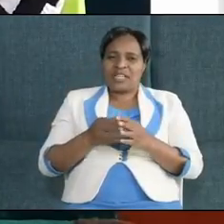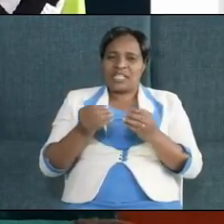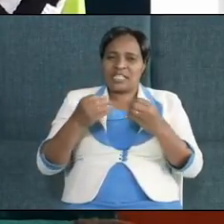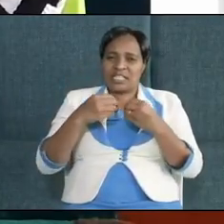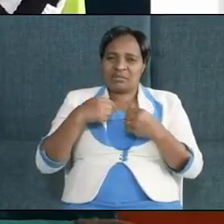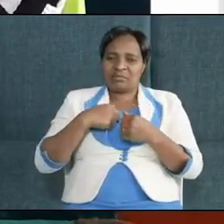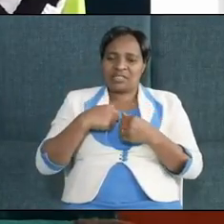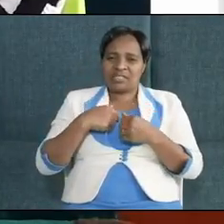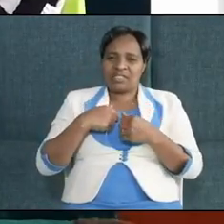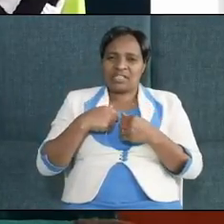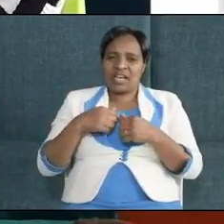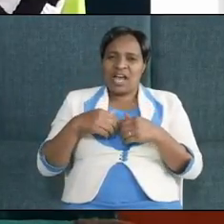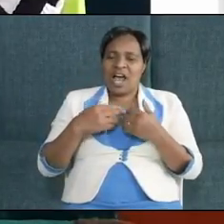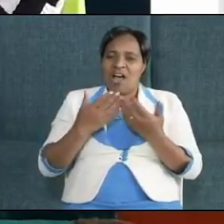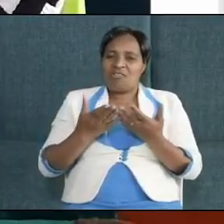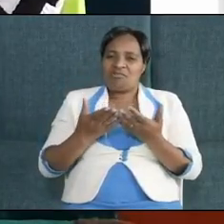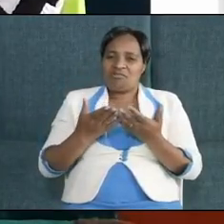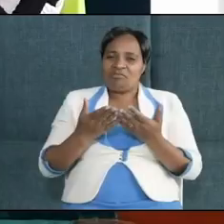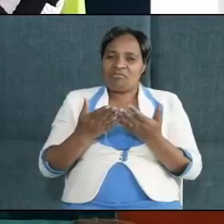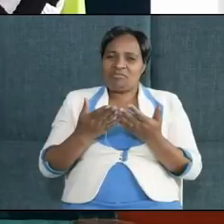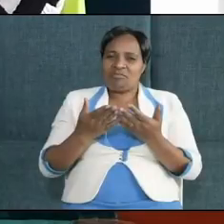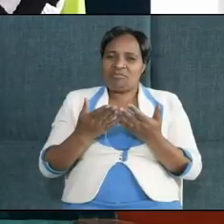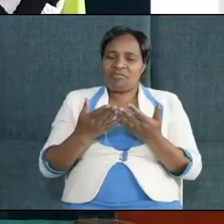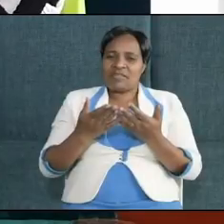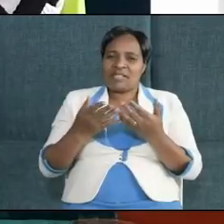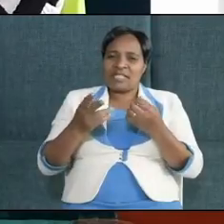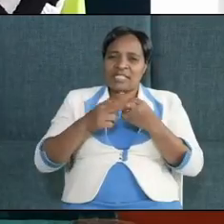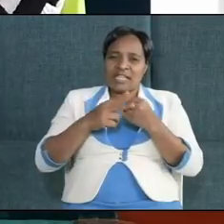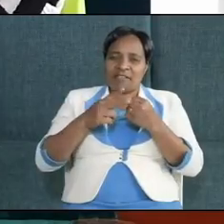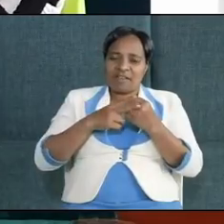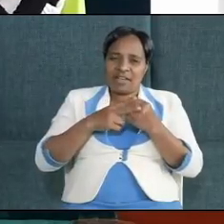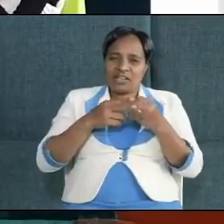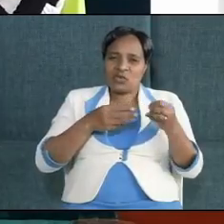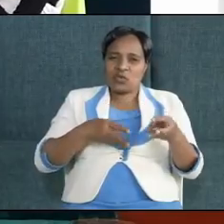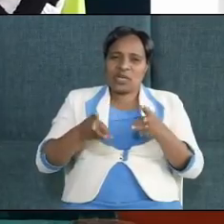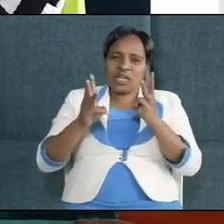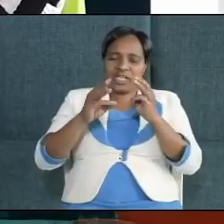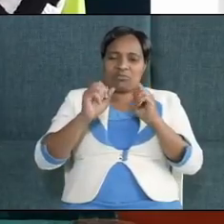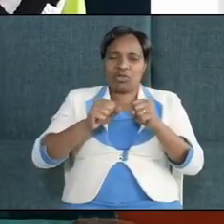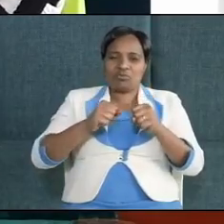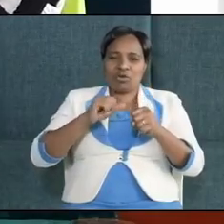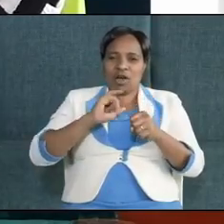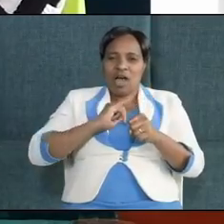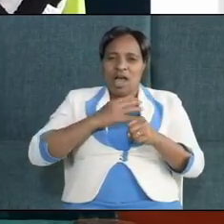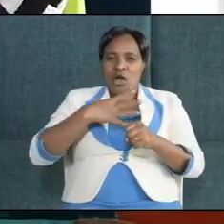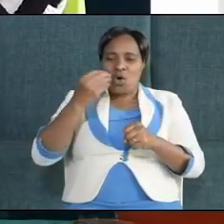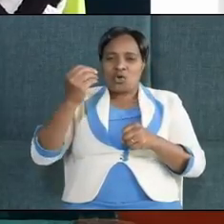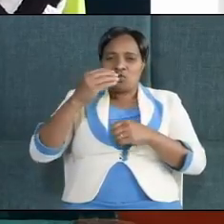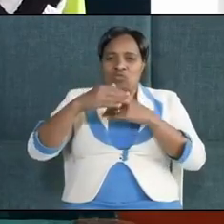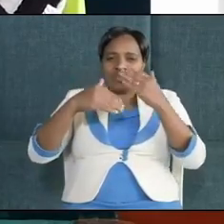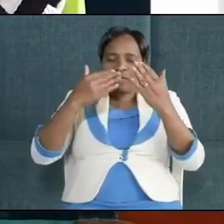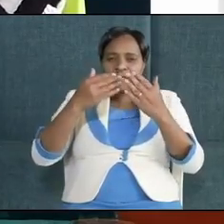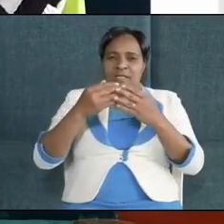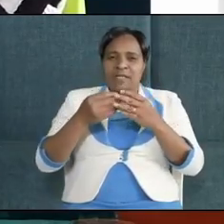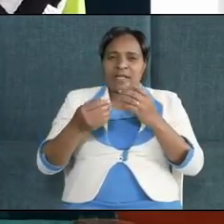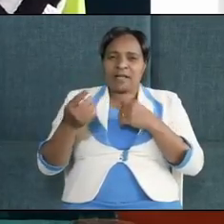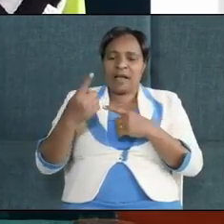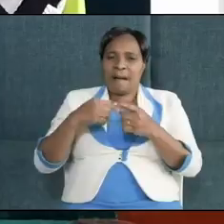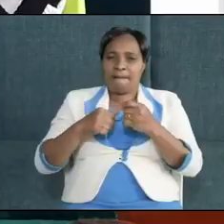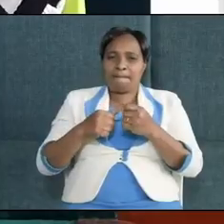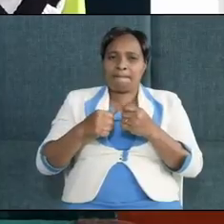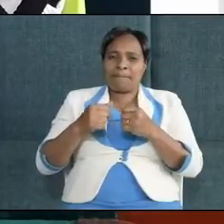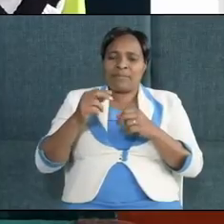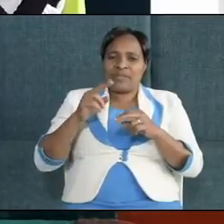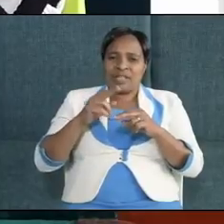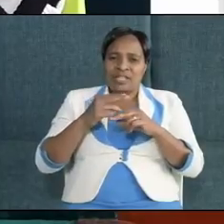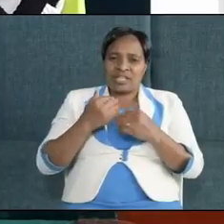me all the 7. Teach me all the 7 steps that I may go to heaven. 1. Confess your